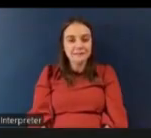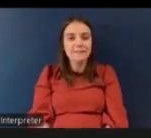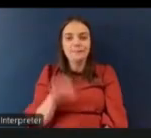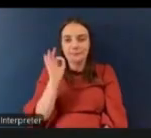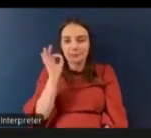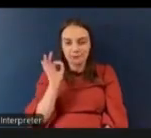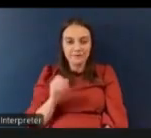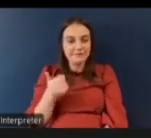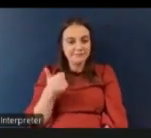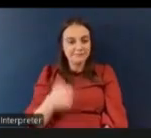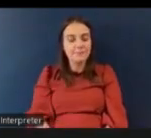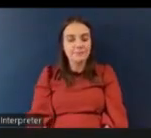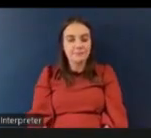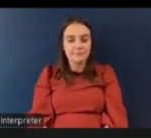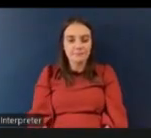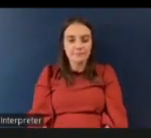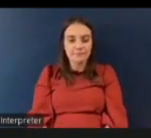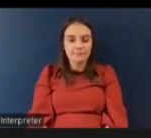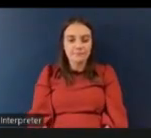Yeah.